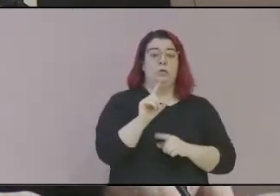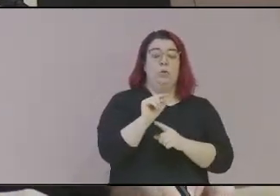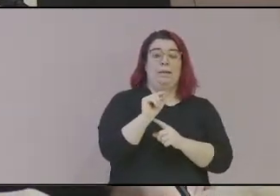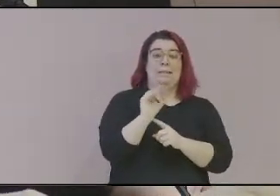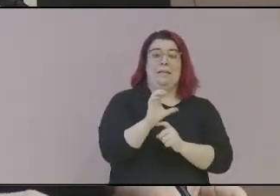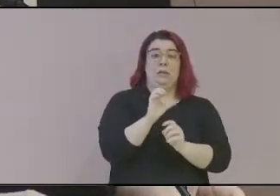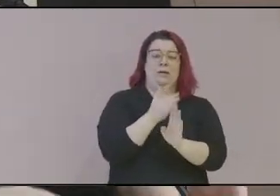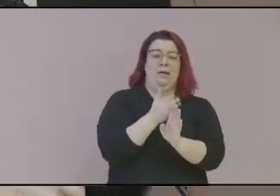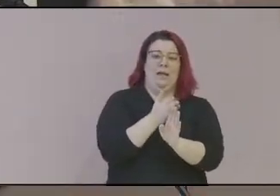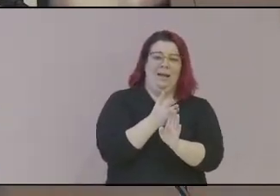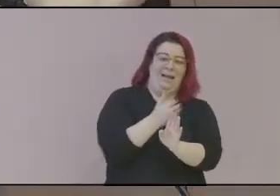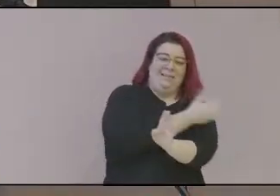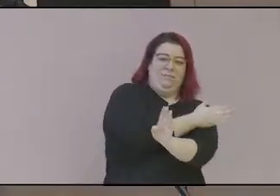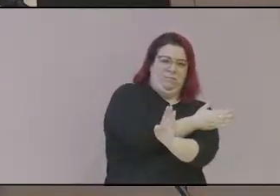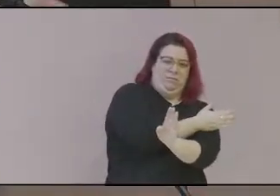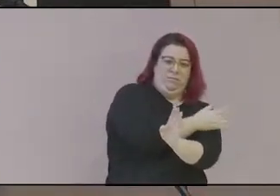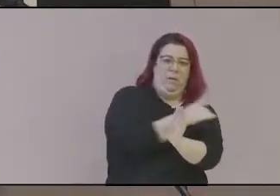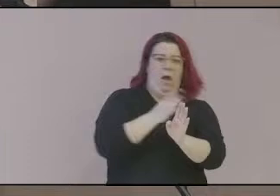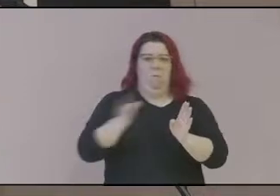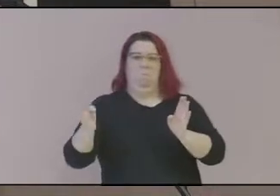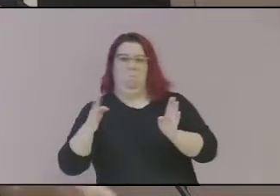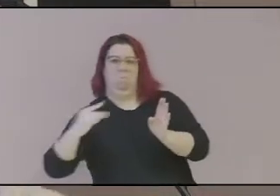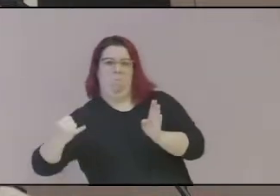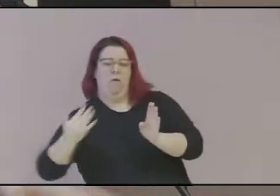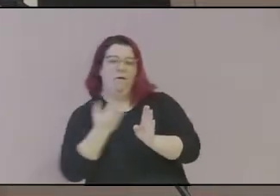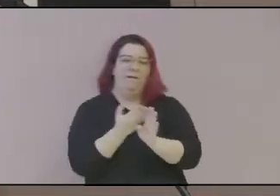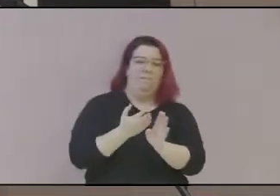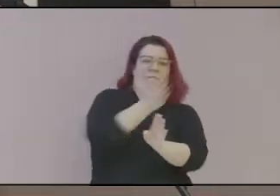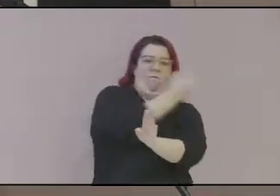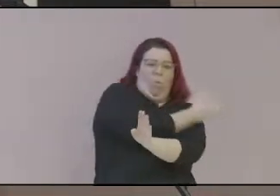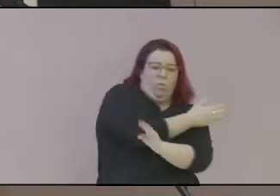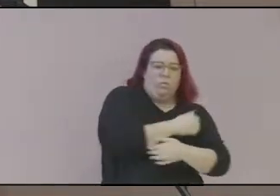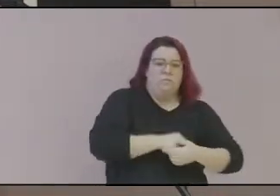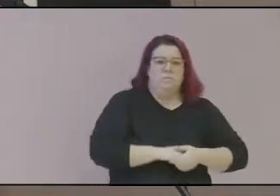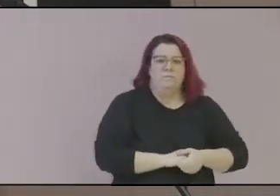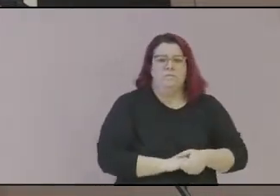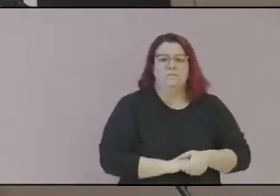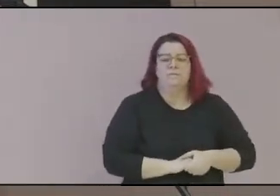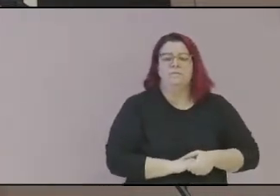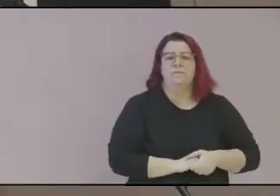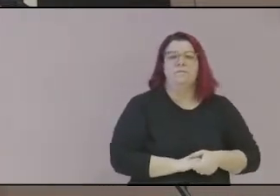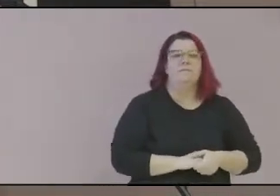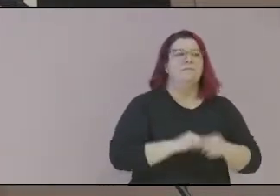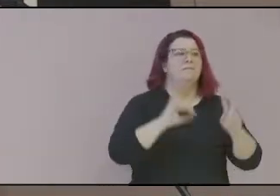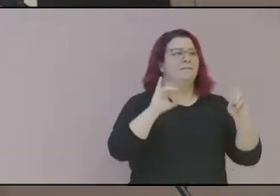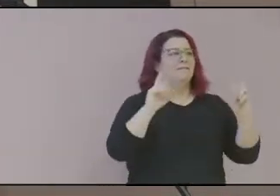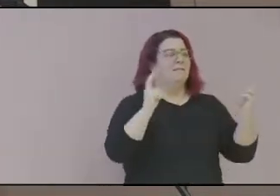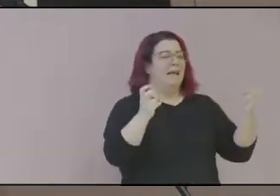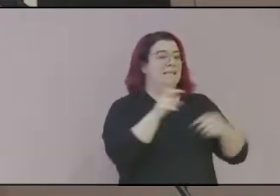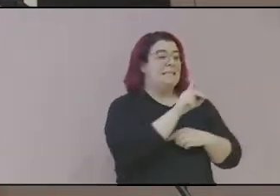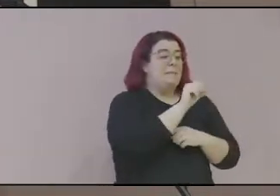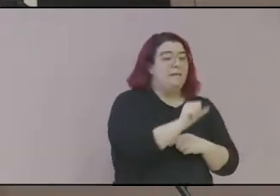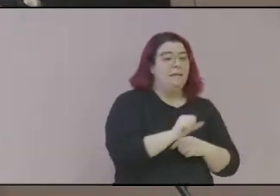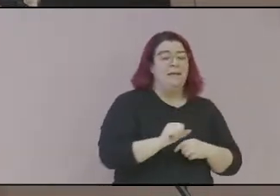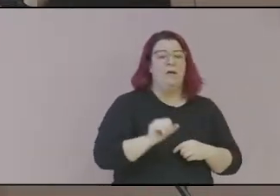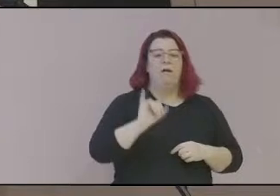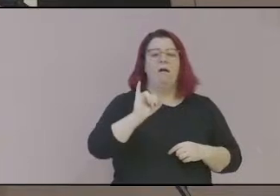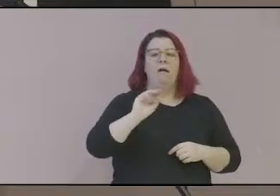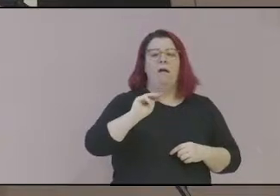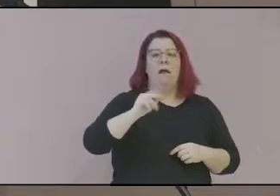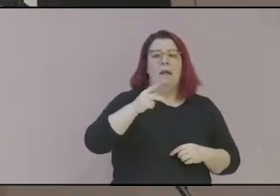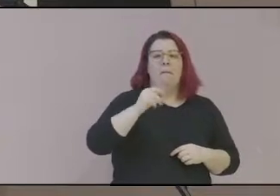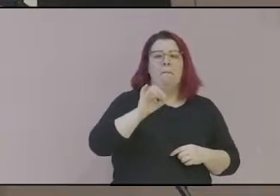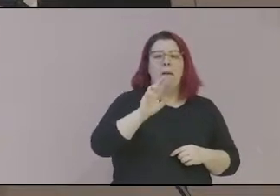is the period when the terms disability and impairment took on their current definitions and became popularized in the